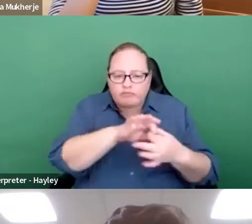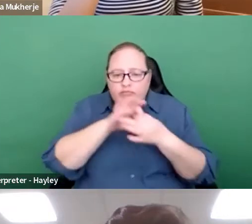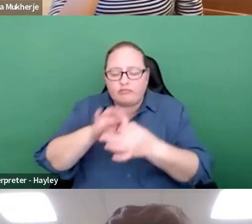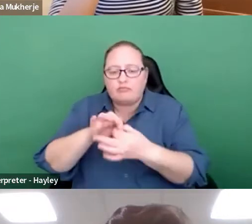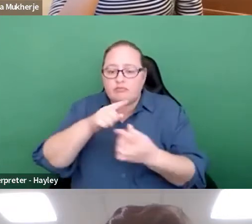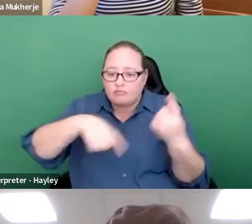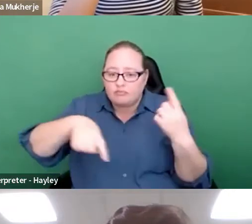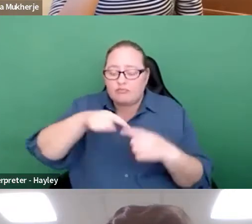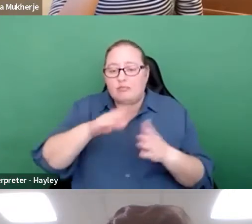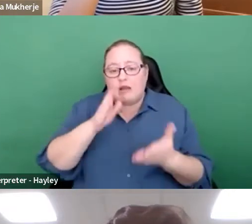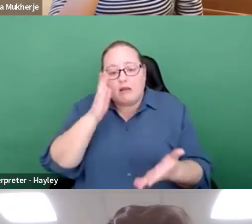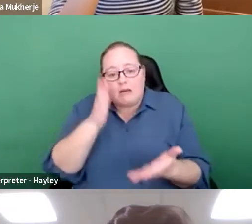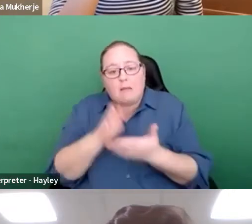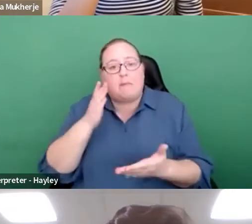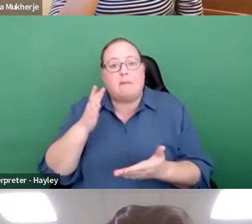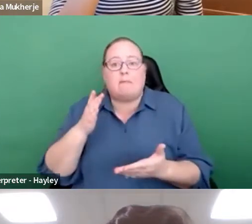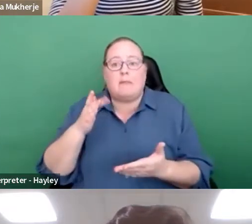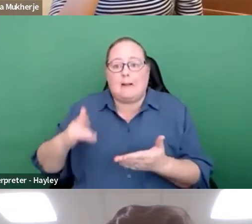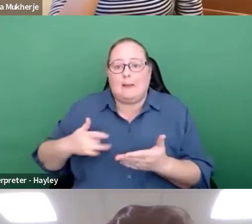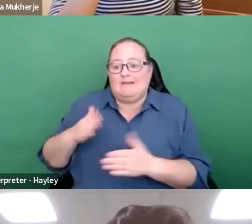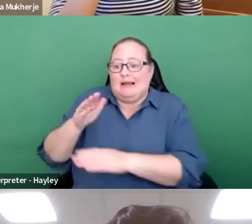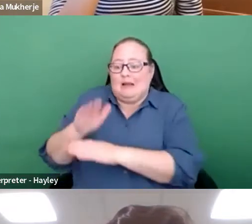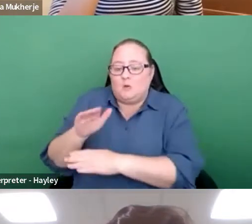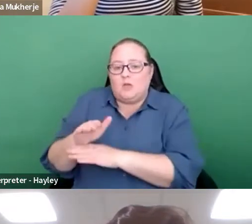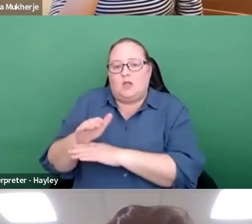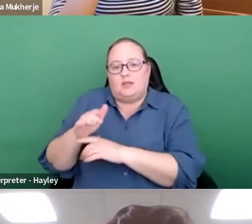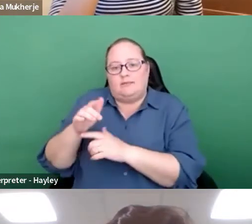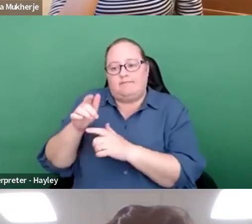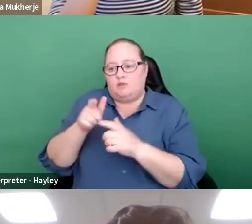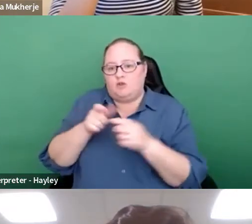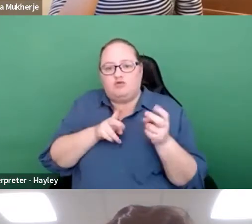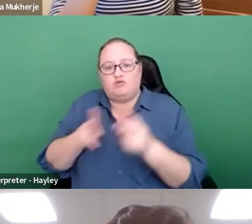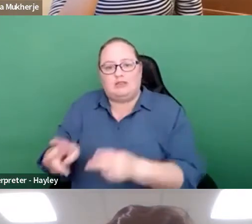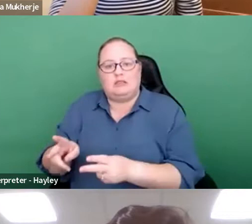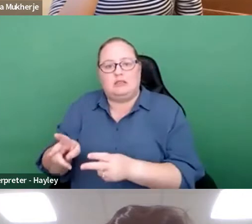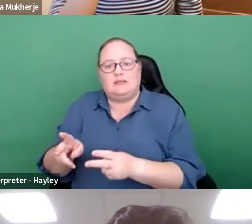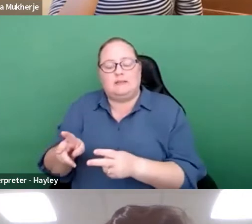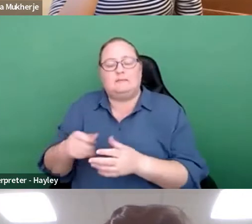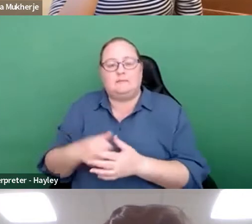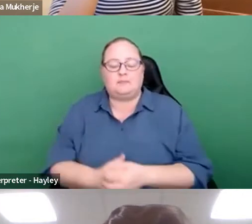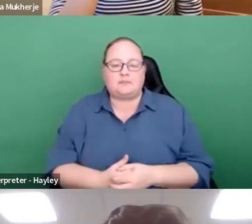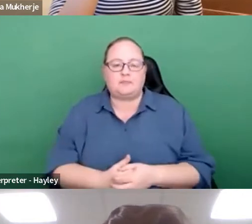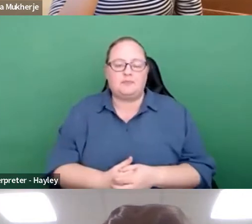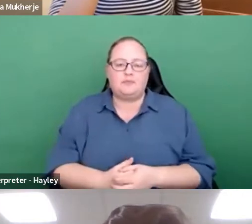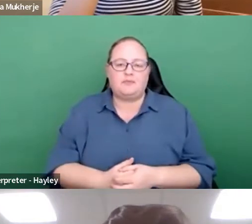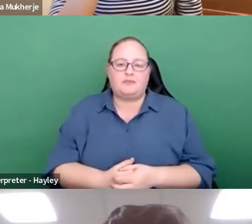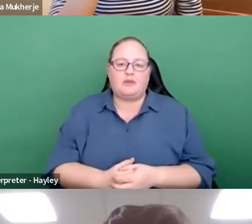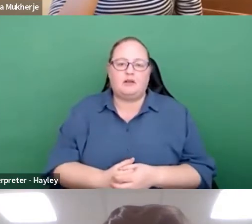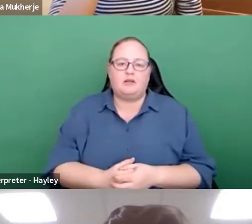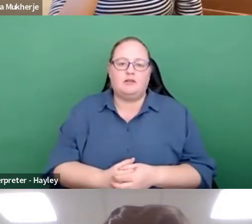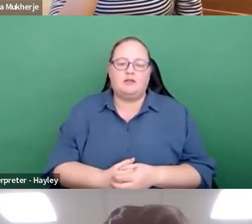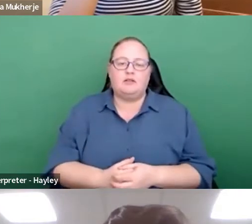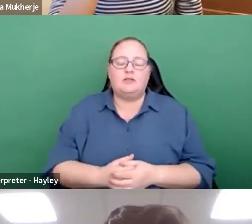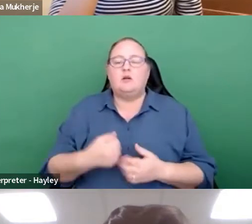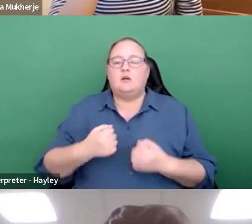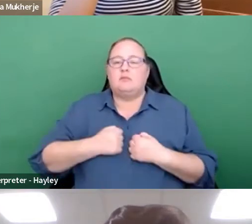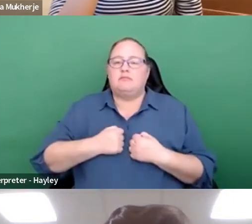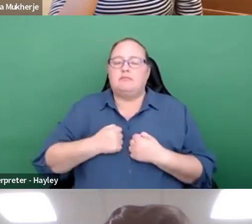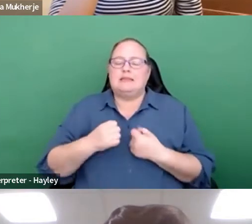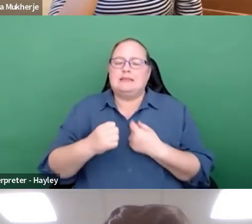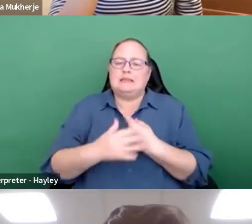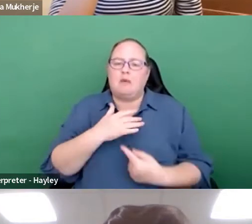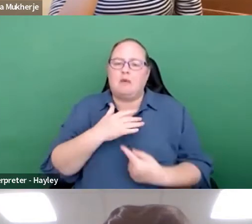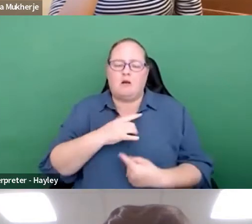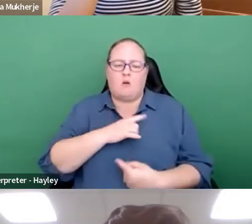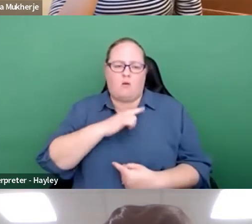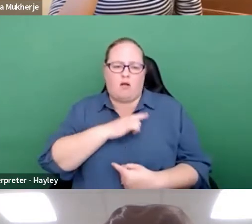on the street outside of institutional contexts. This was partly inspired by my personal observations moving to